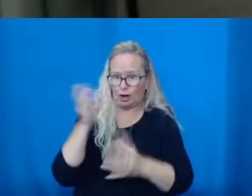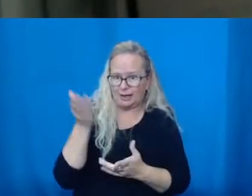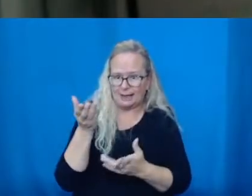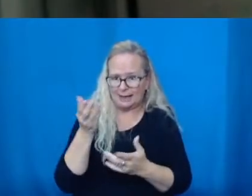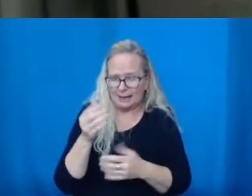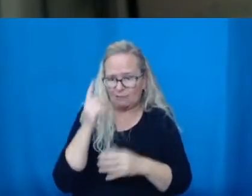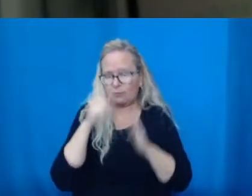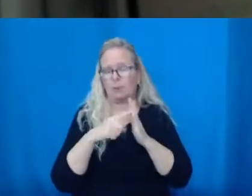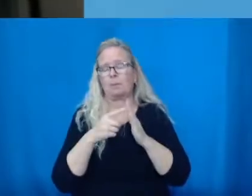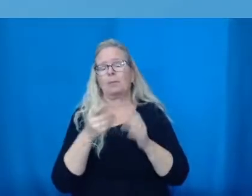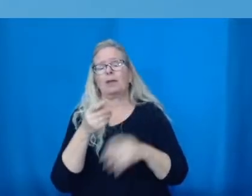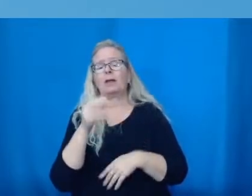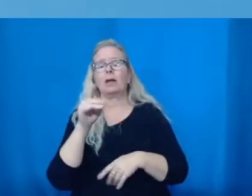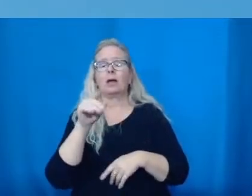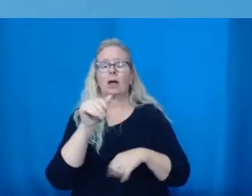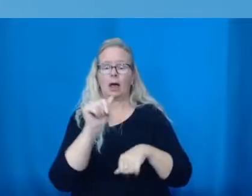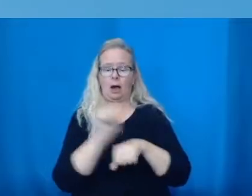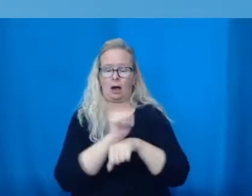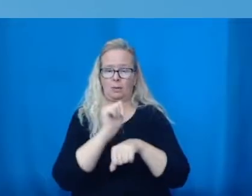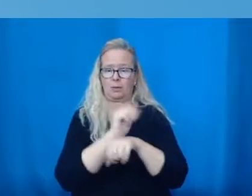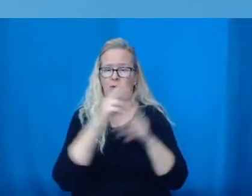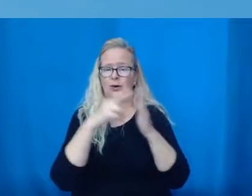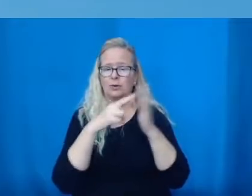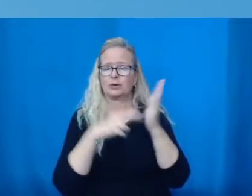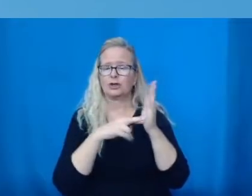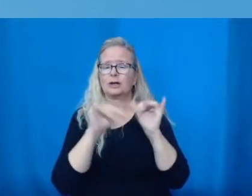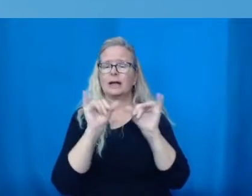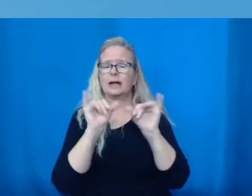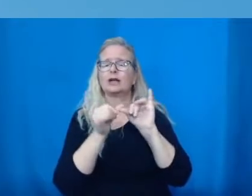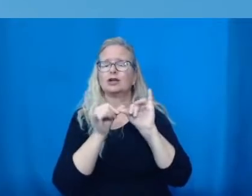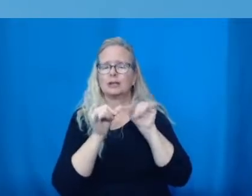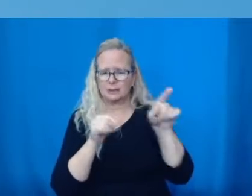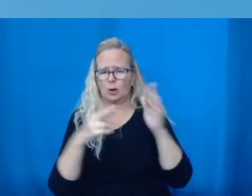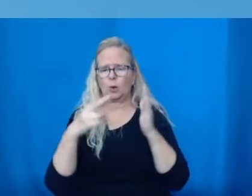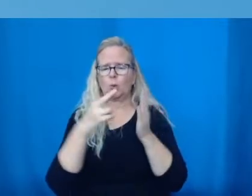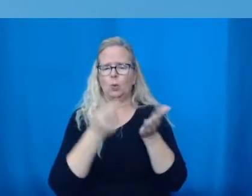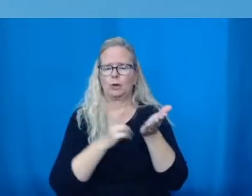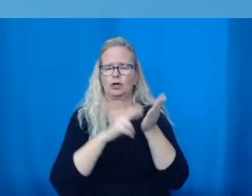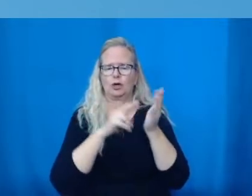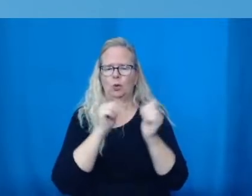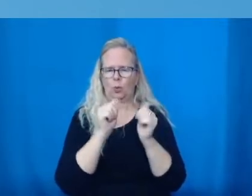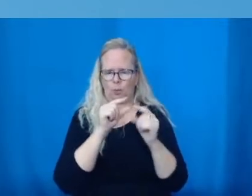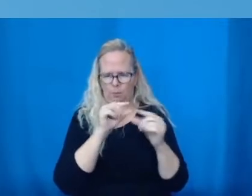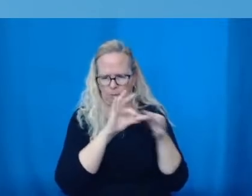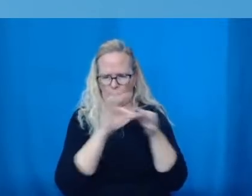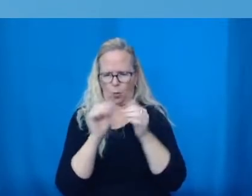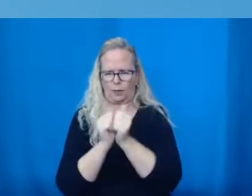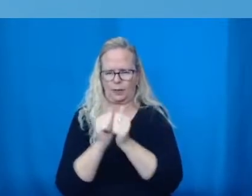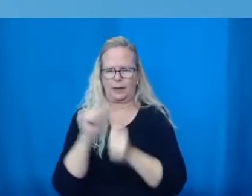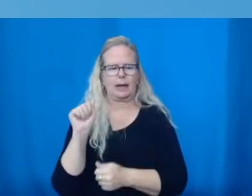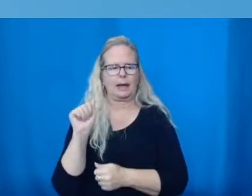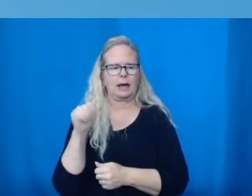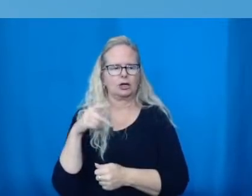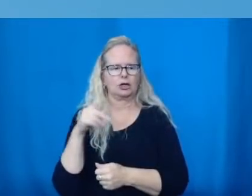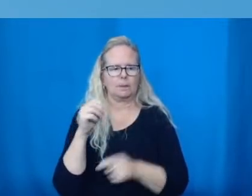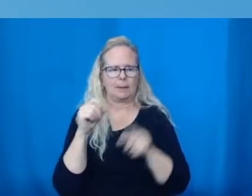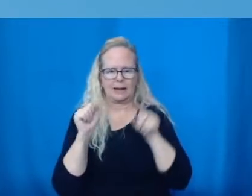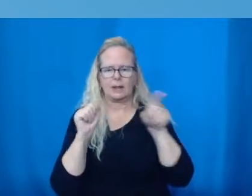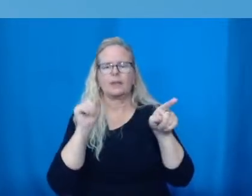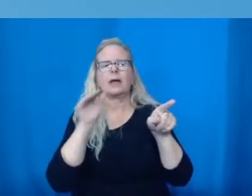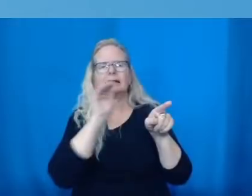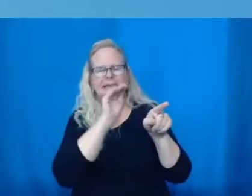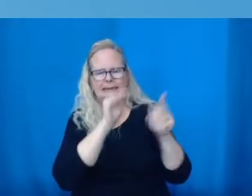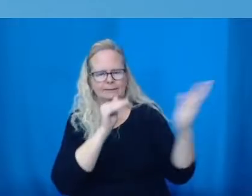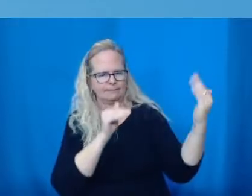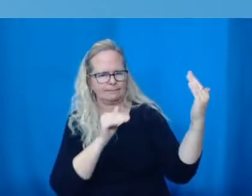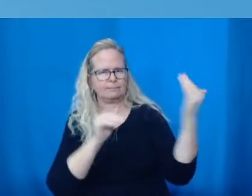transmission. Now, the actual risk of you becoming infected from inhaling viruses relates to the amount of aerosol that you're exposed to. Factors that